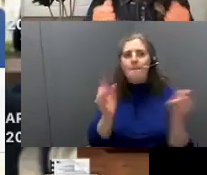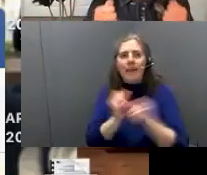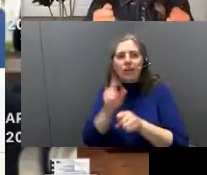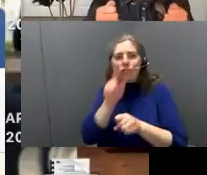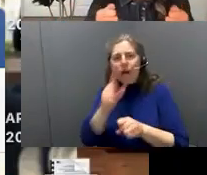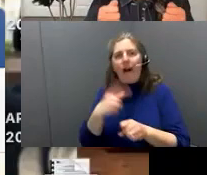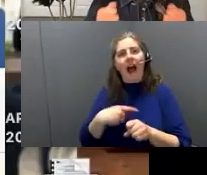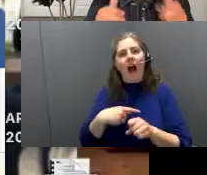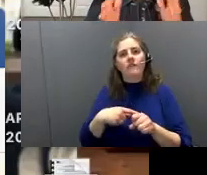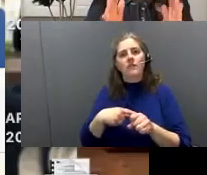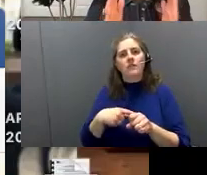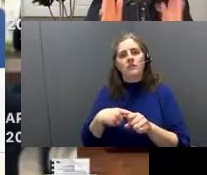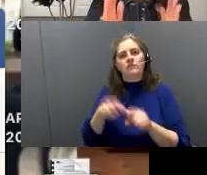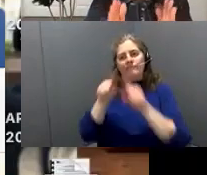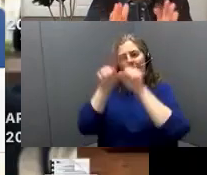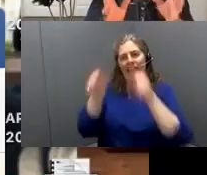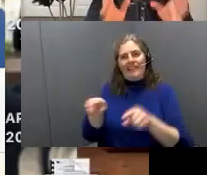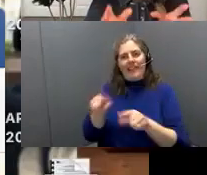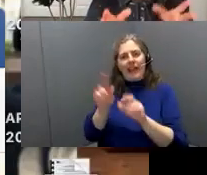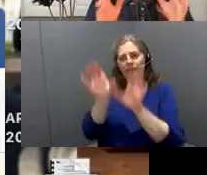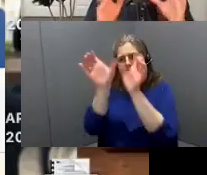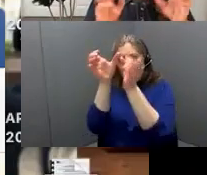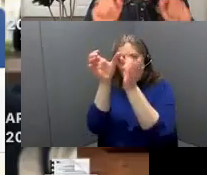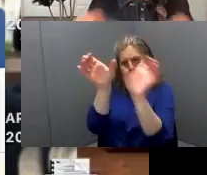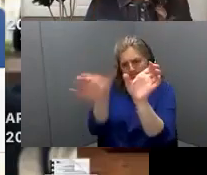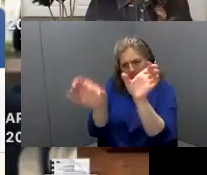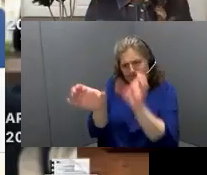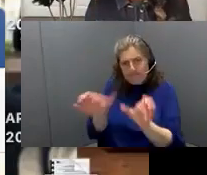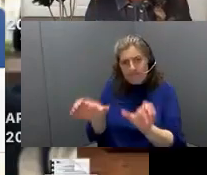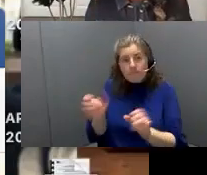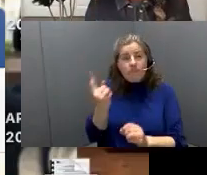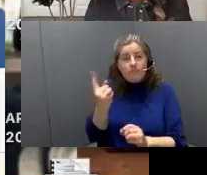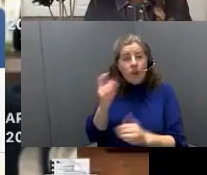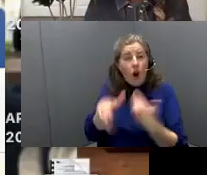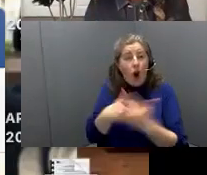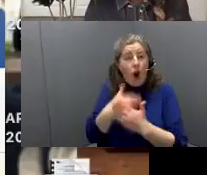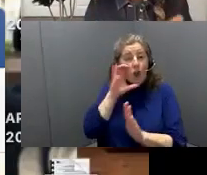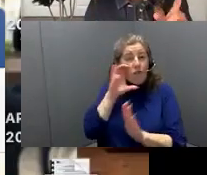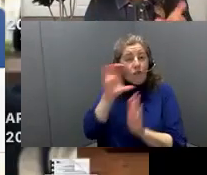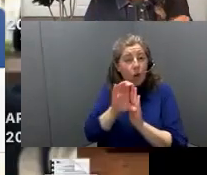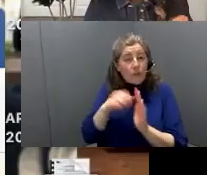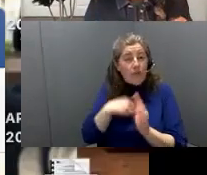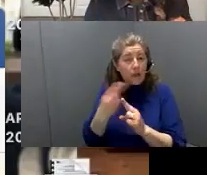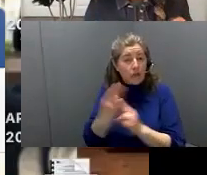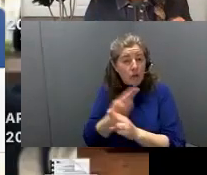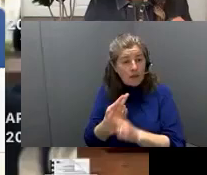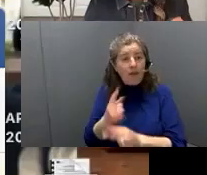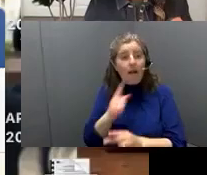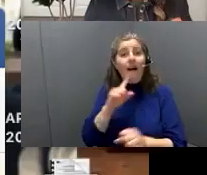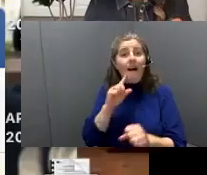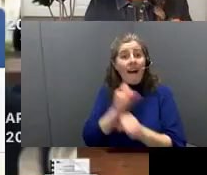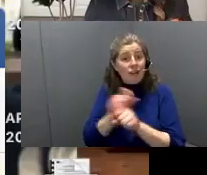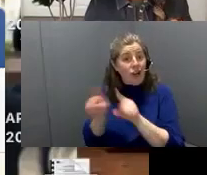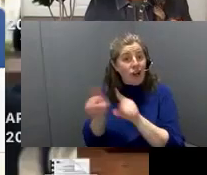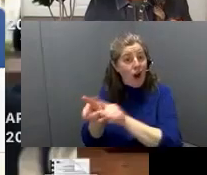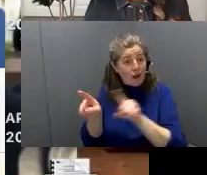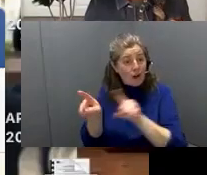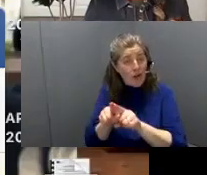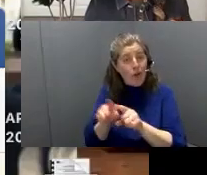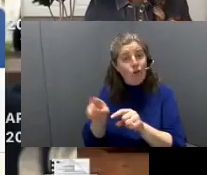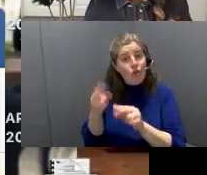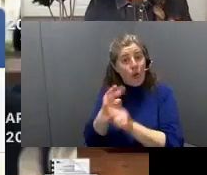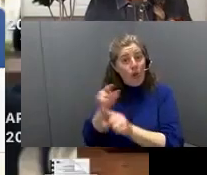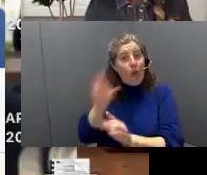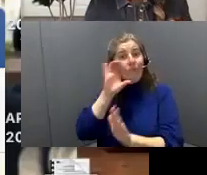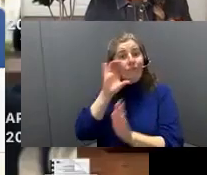a board to work from. Now, all of the photos that I'm using, I actually also take all of those